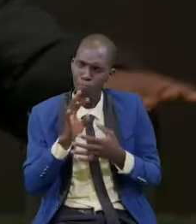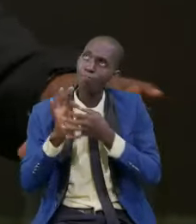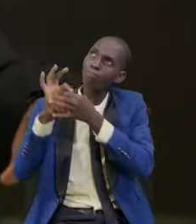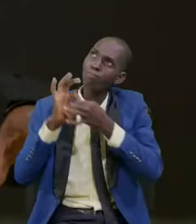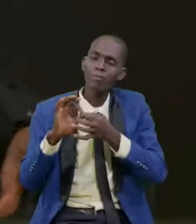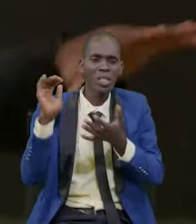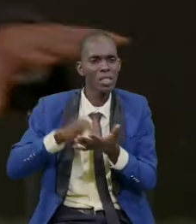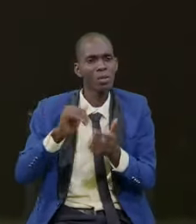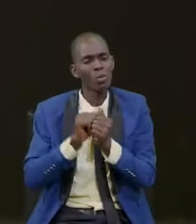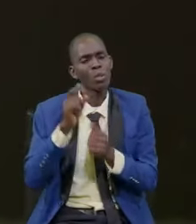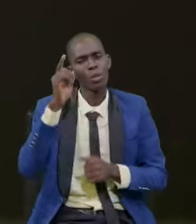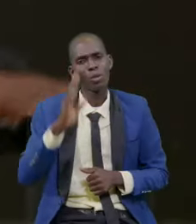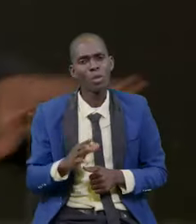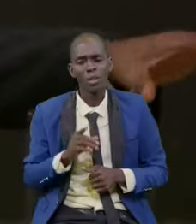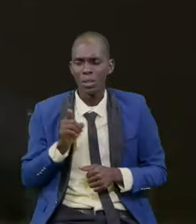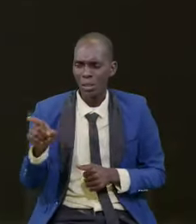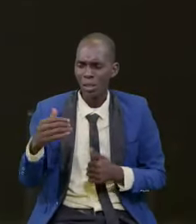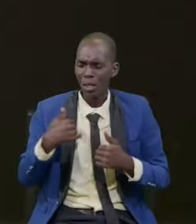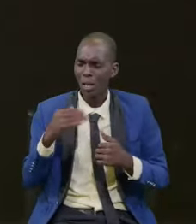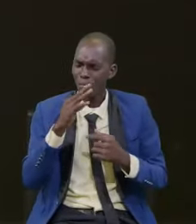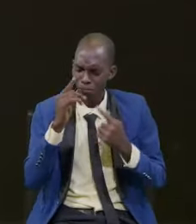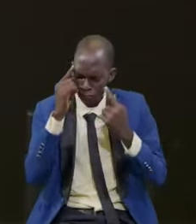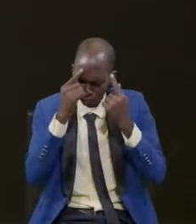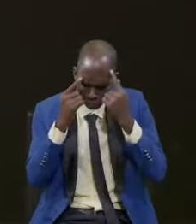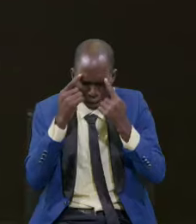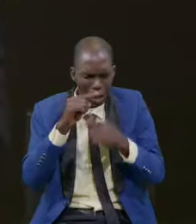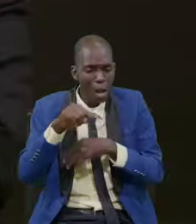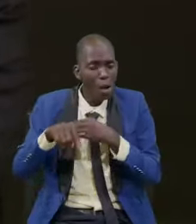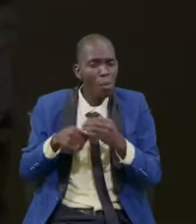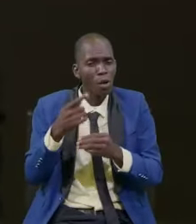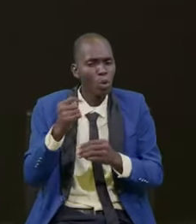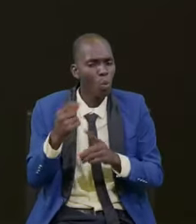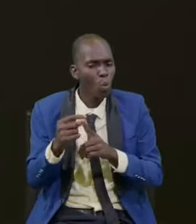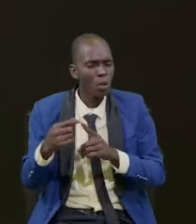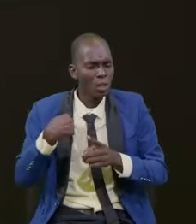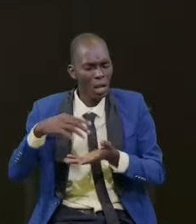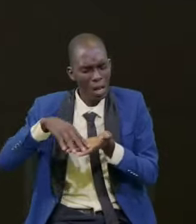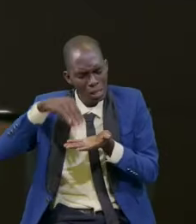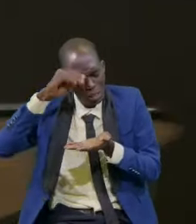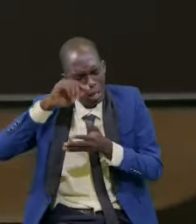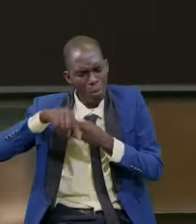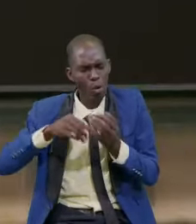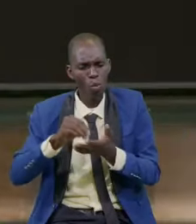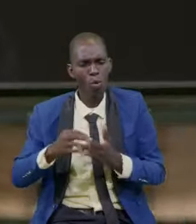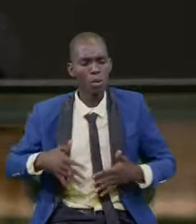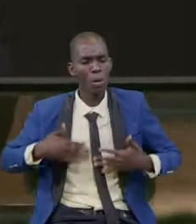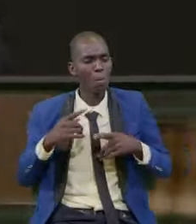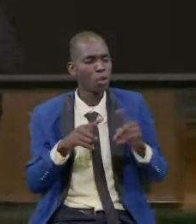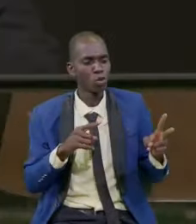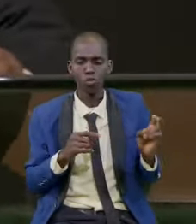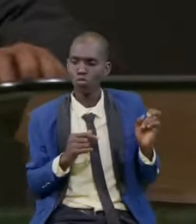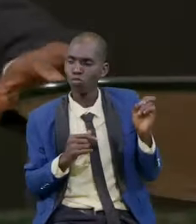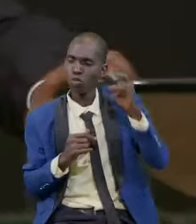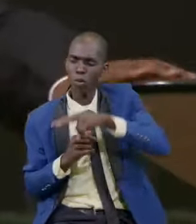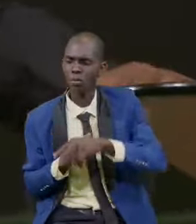the effect of the word he has had upon his life. And then you burst in. And you're